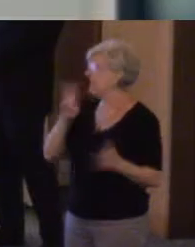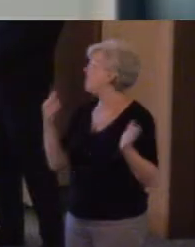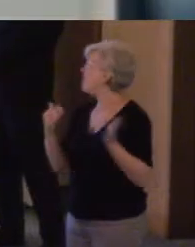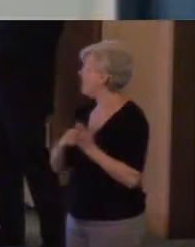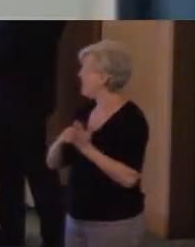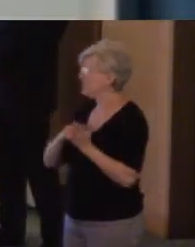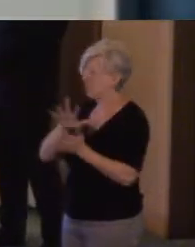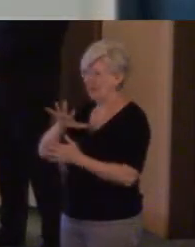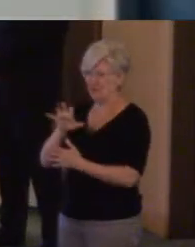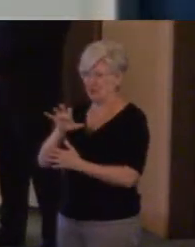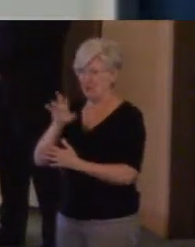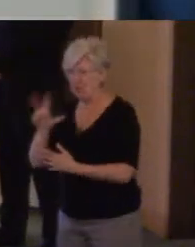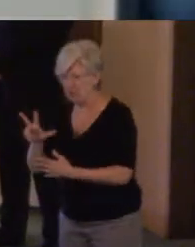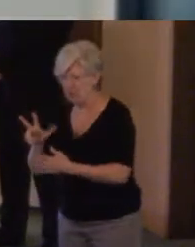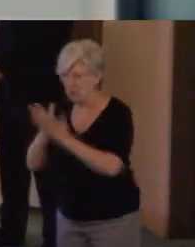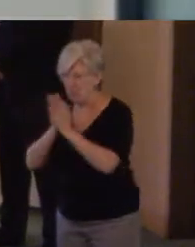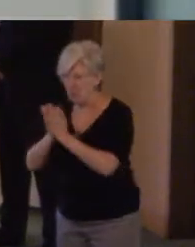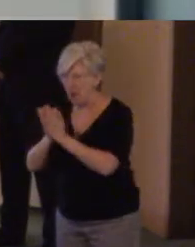Oh.